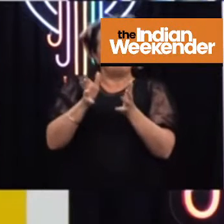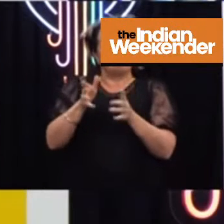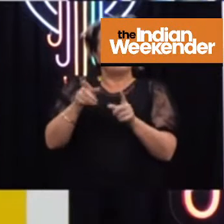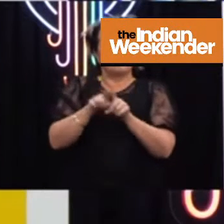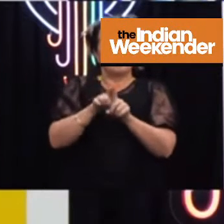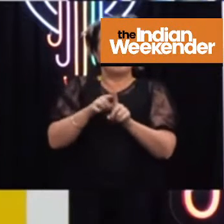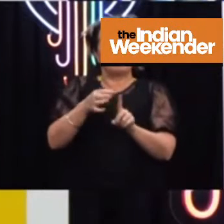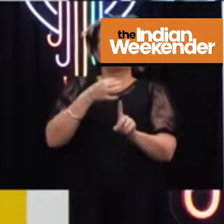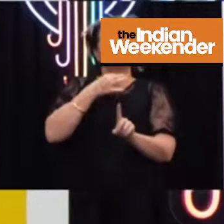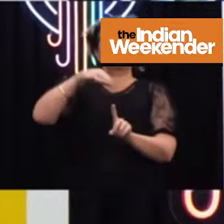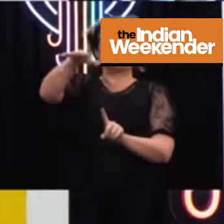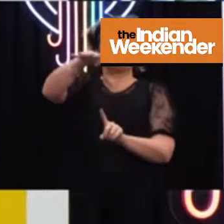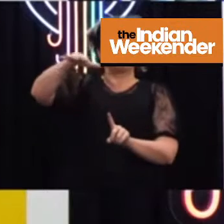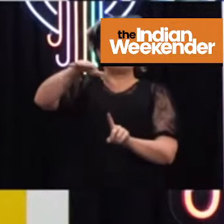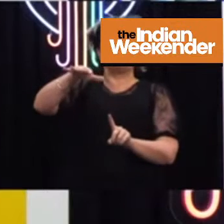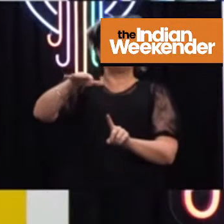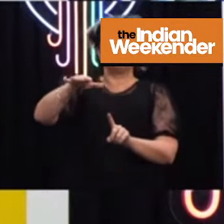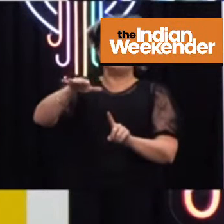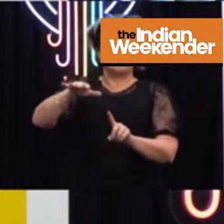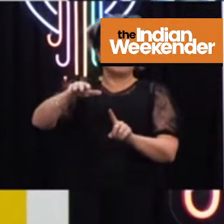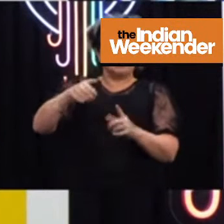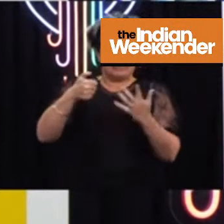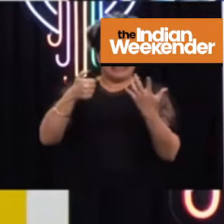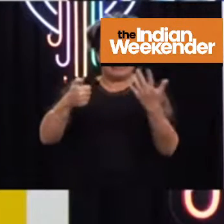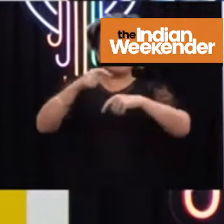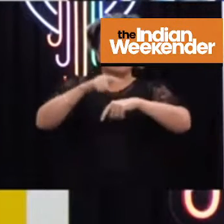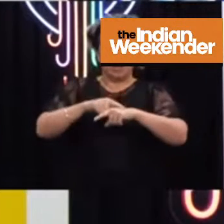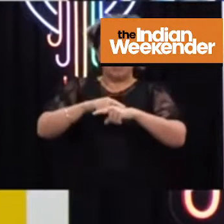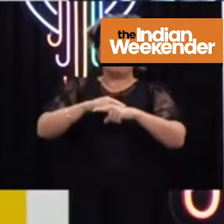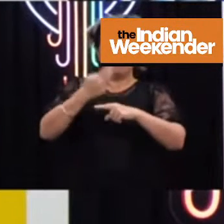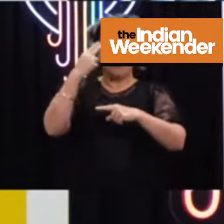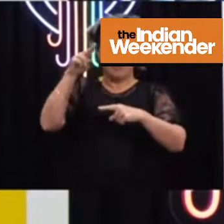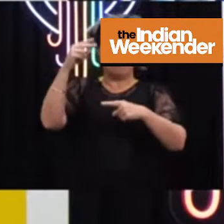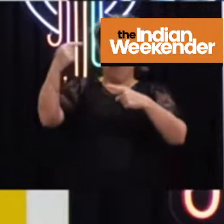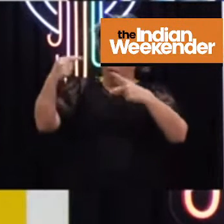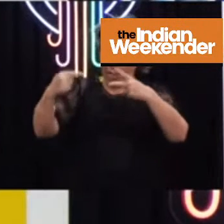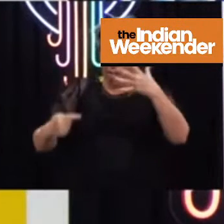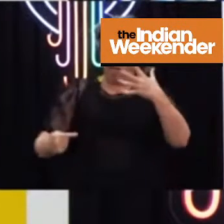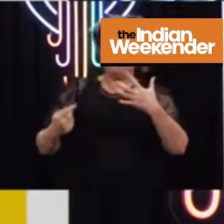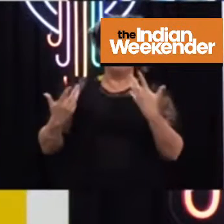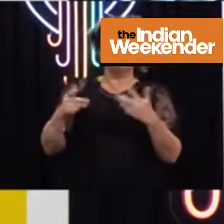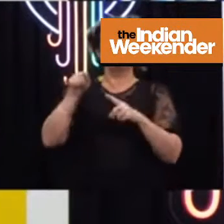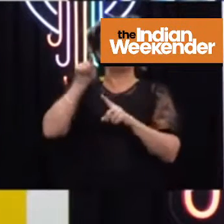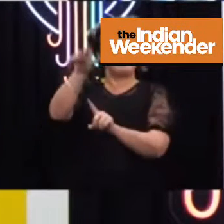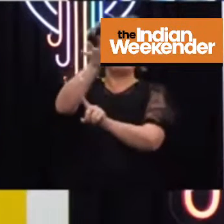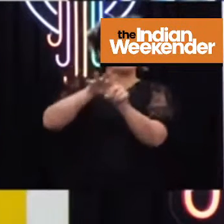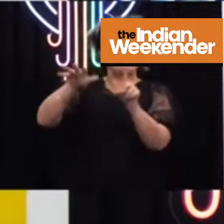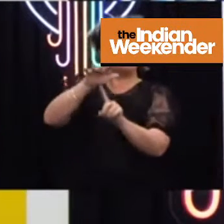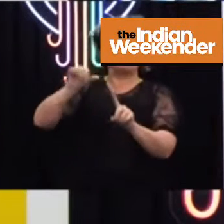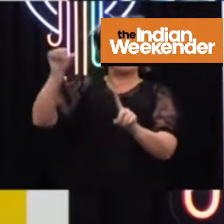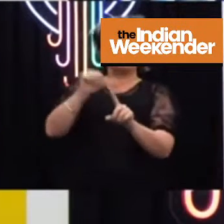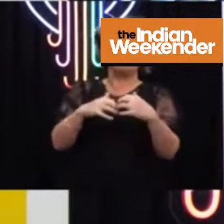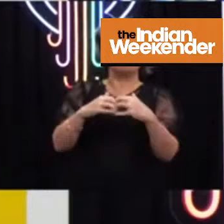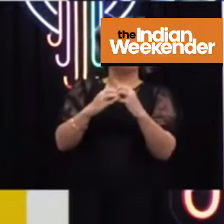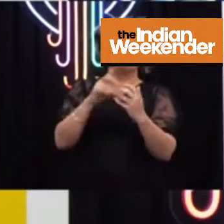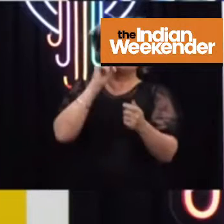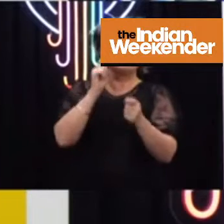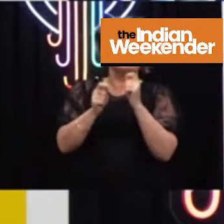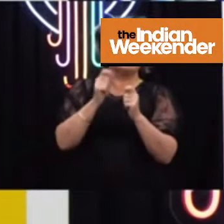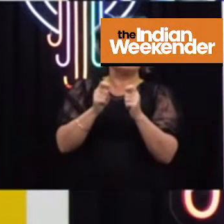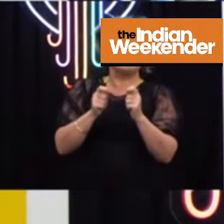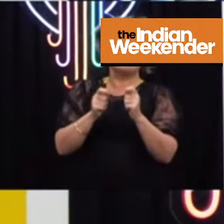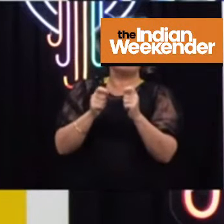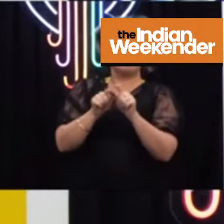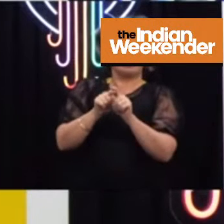location of interest, I think 6 times now. Would it make sense to try and capture that community as that supermarket? That supermarket? Yeah,